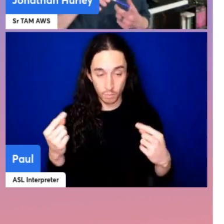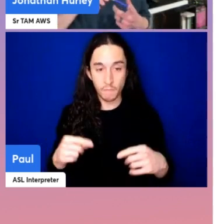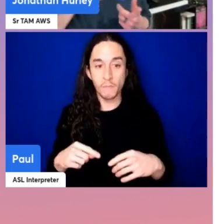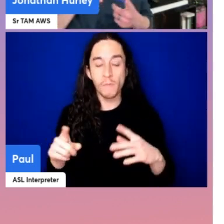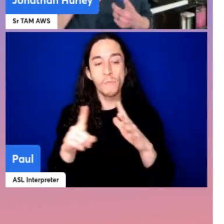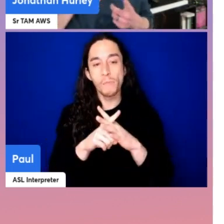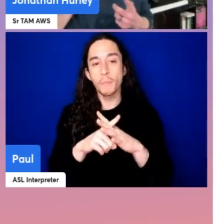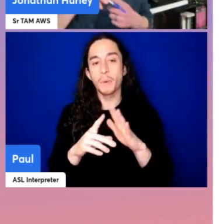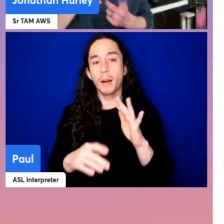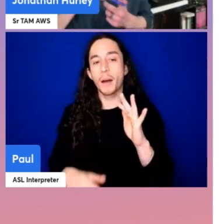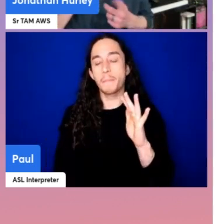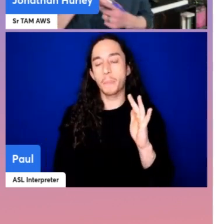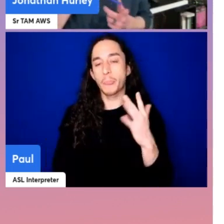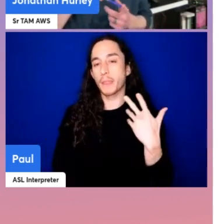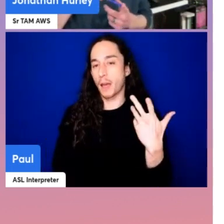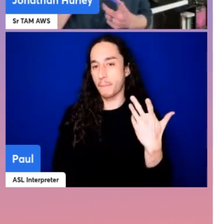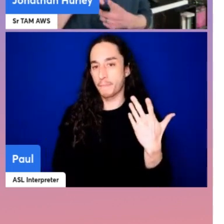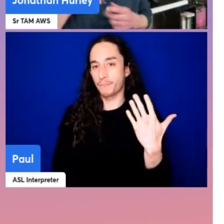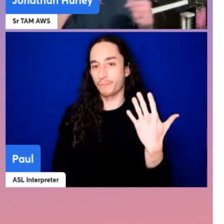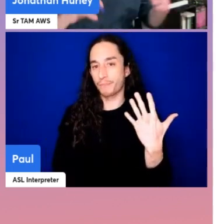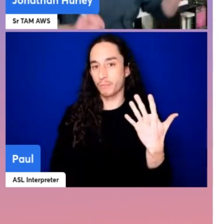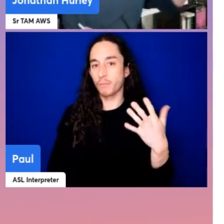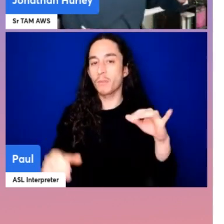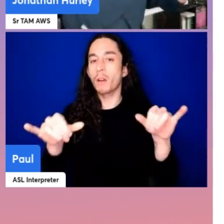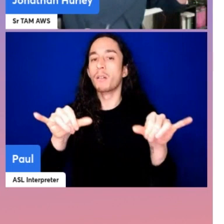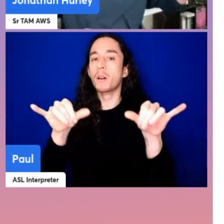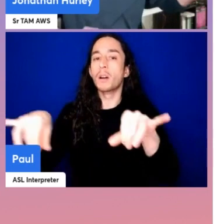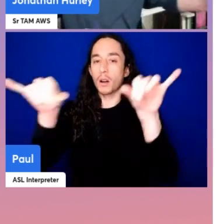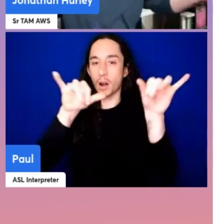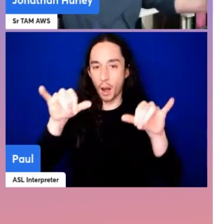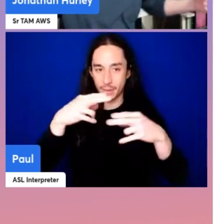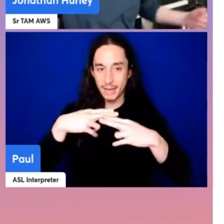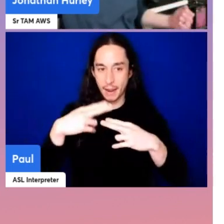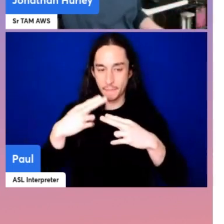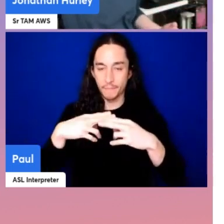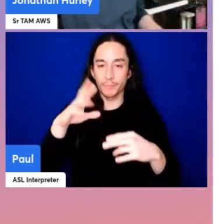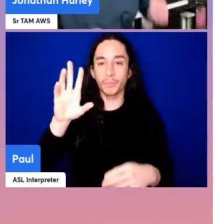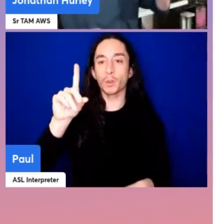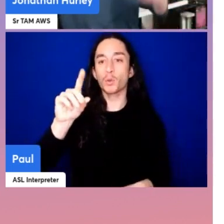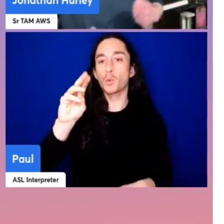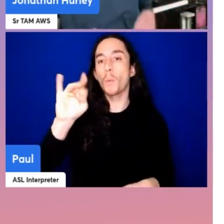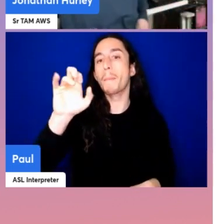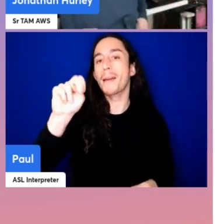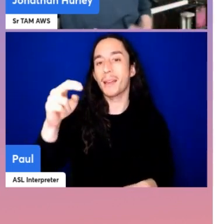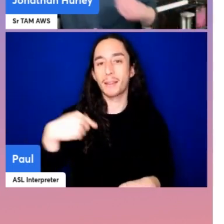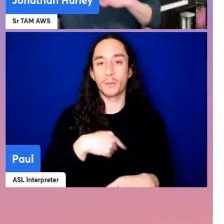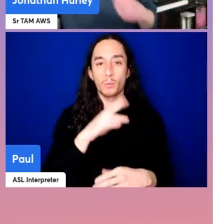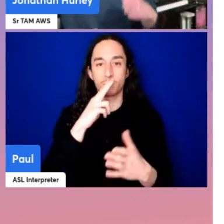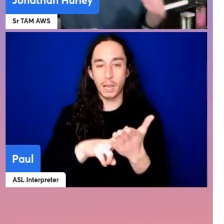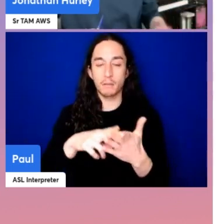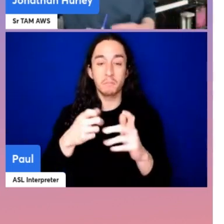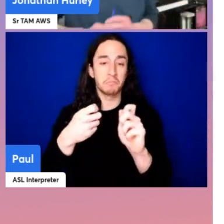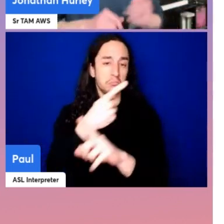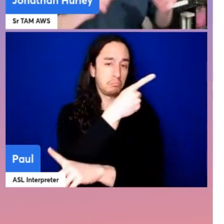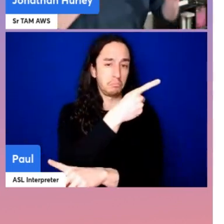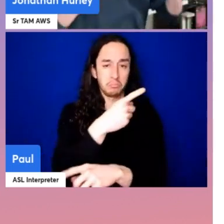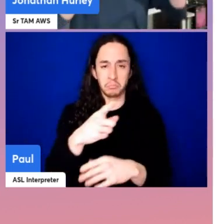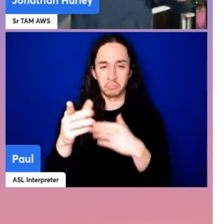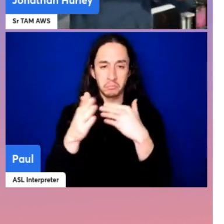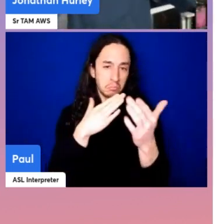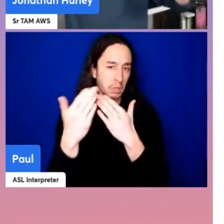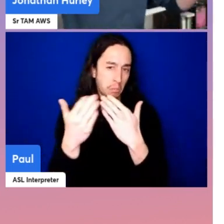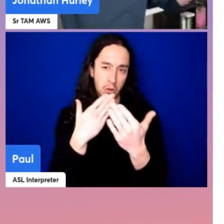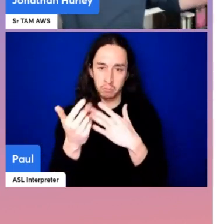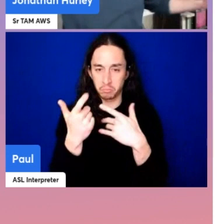the common name of the domain that we'll be signing. It's arbitrary. It doesn't matter what it is,